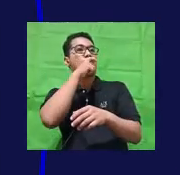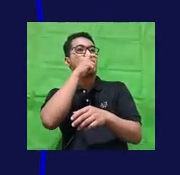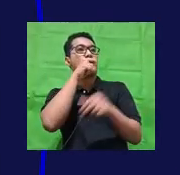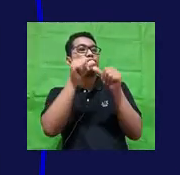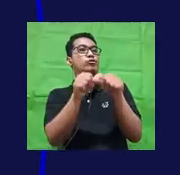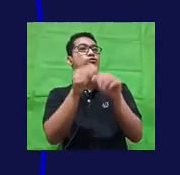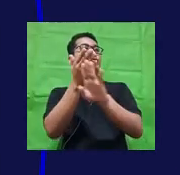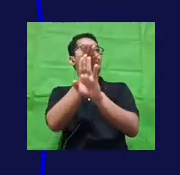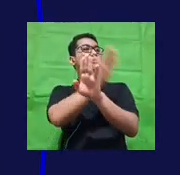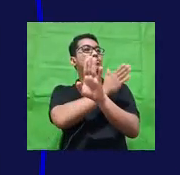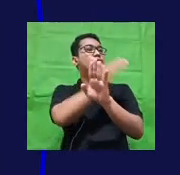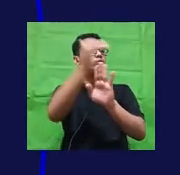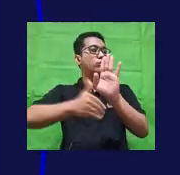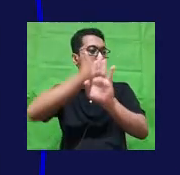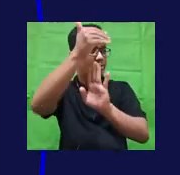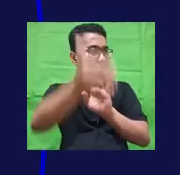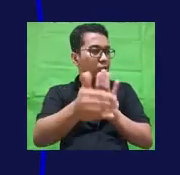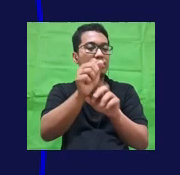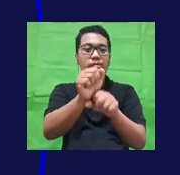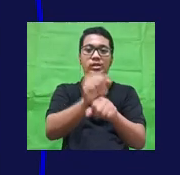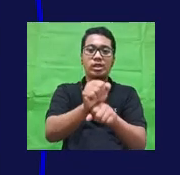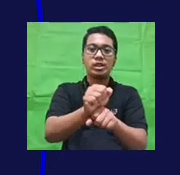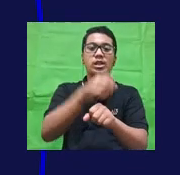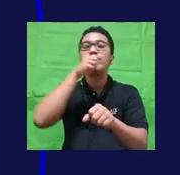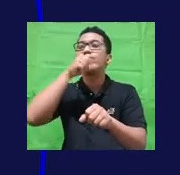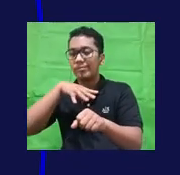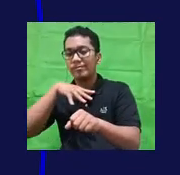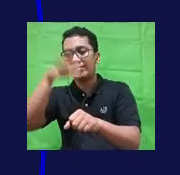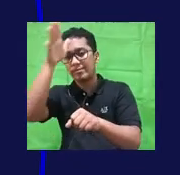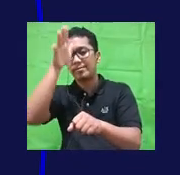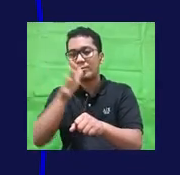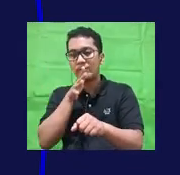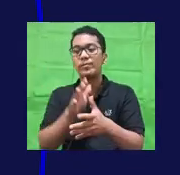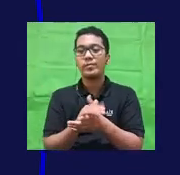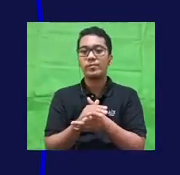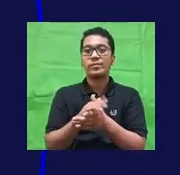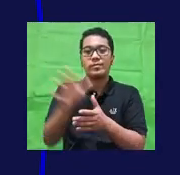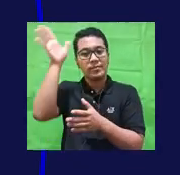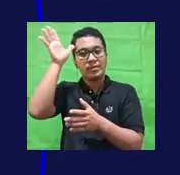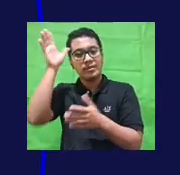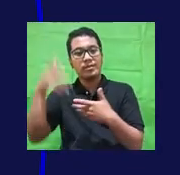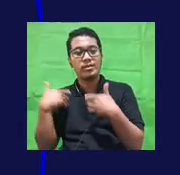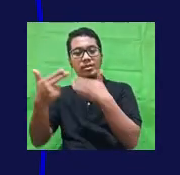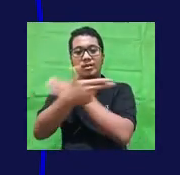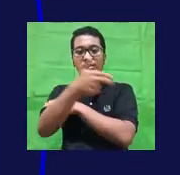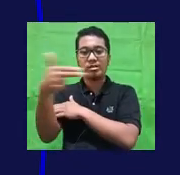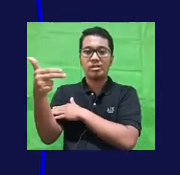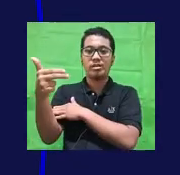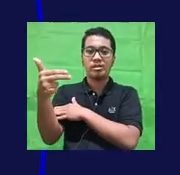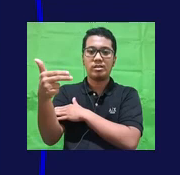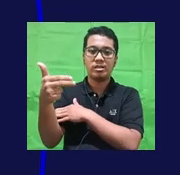work of my grandparents, Wiro Anakrim Indonesia. And if you can go to the next image, please, the image